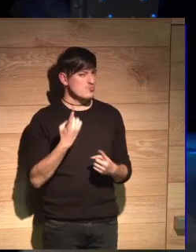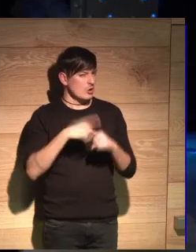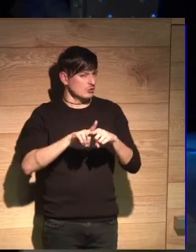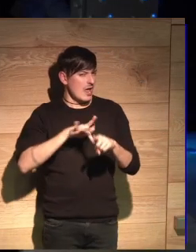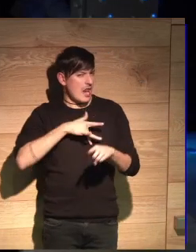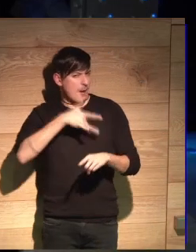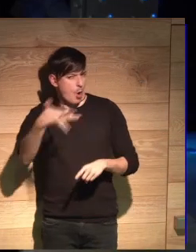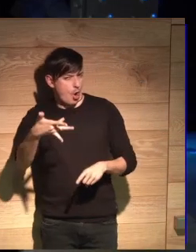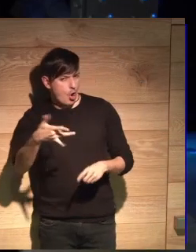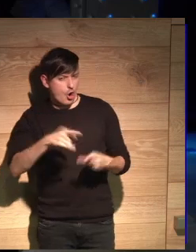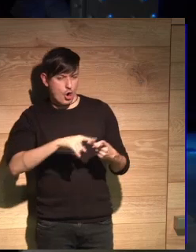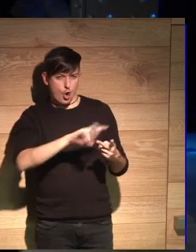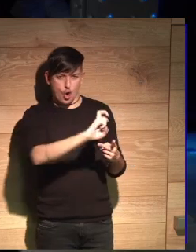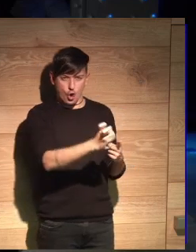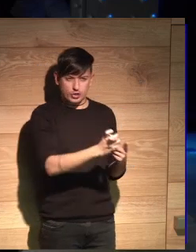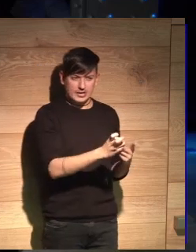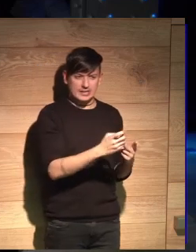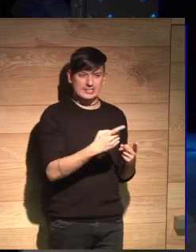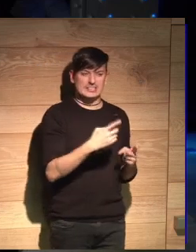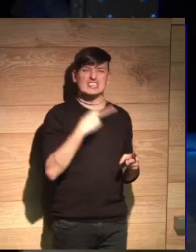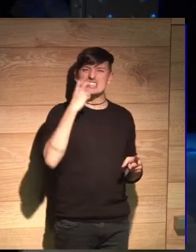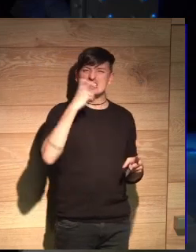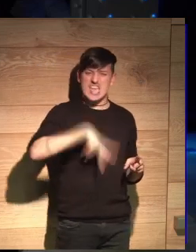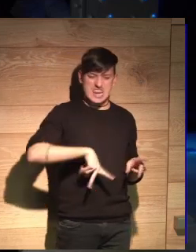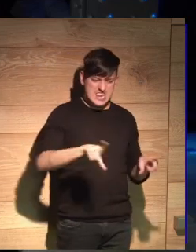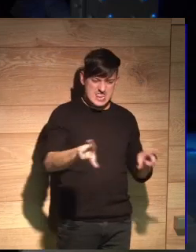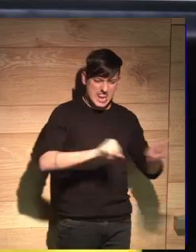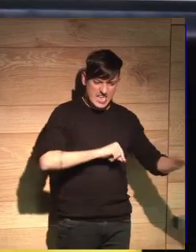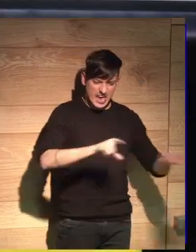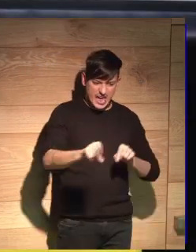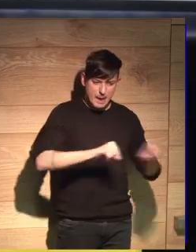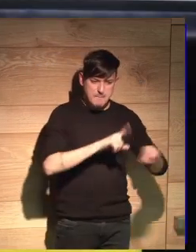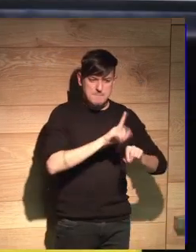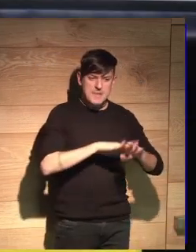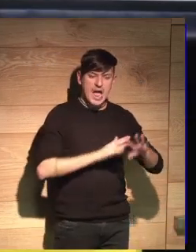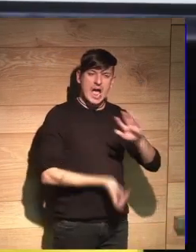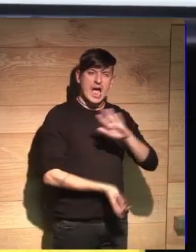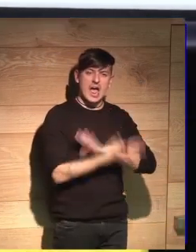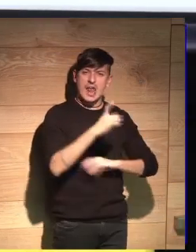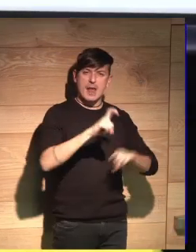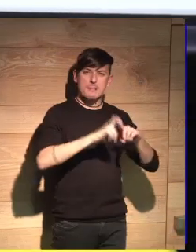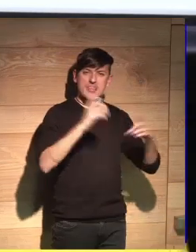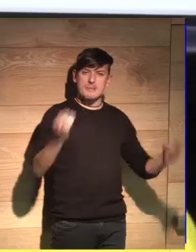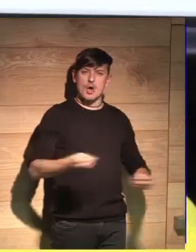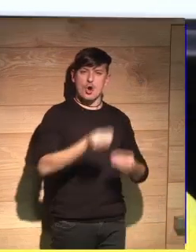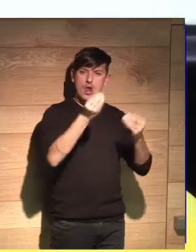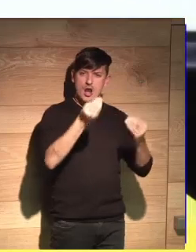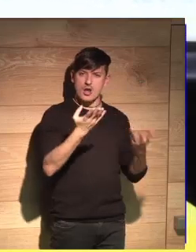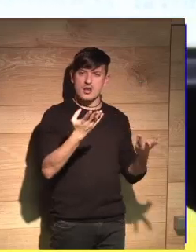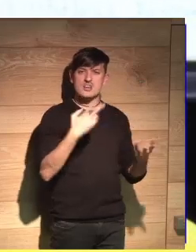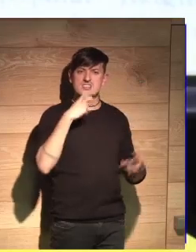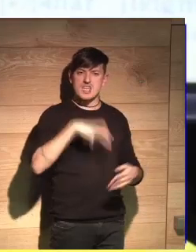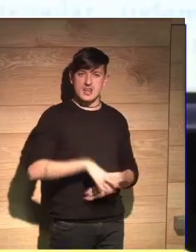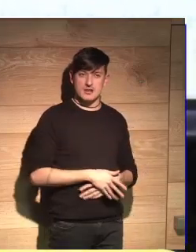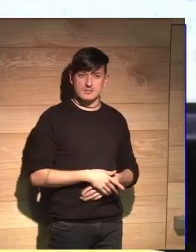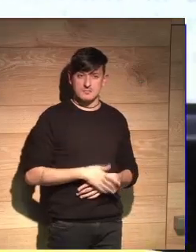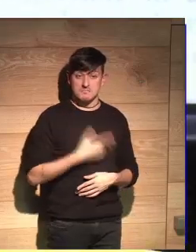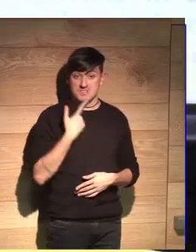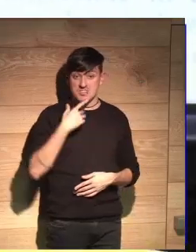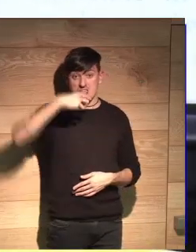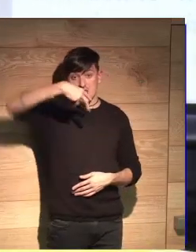is love, and a different thing is who is going to produce the improved next generation of Spanish people or people